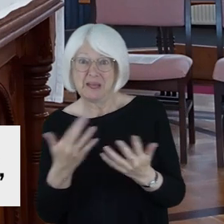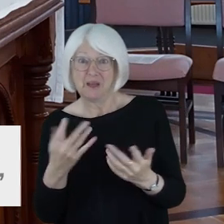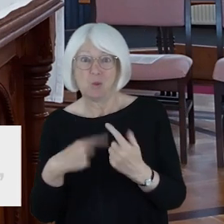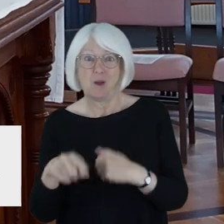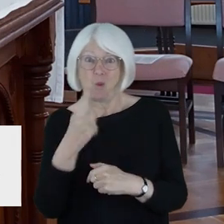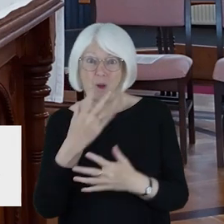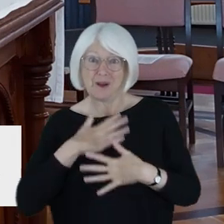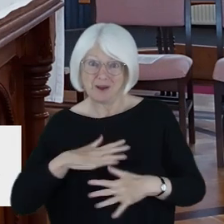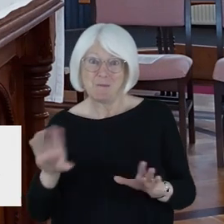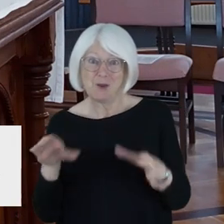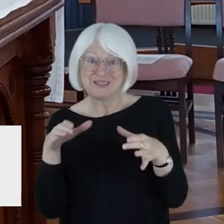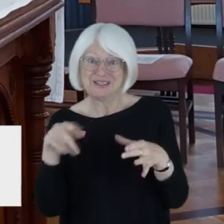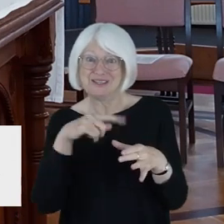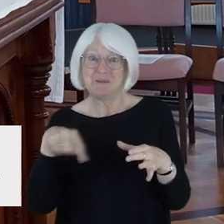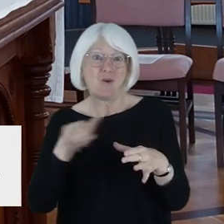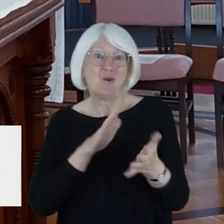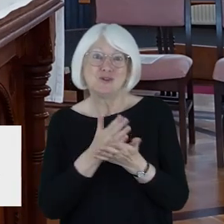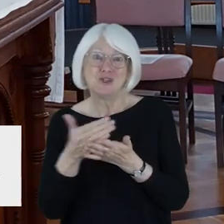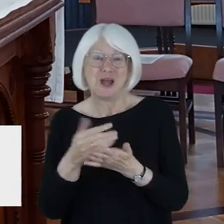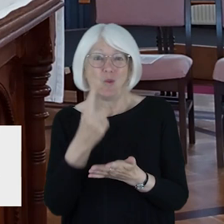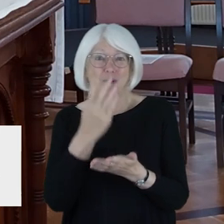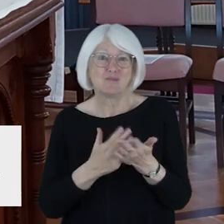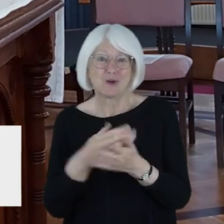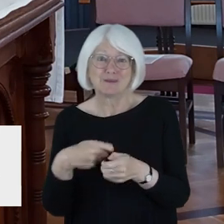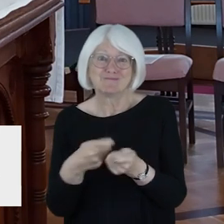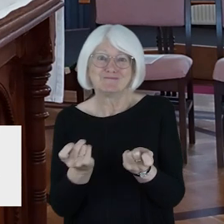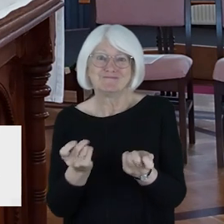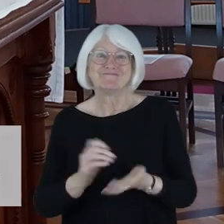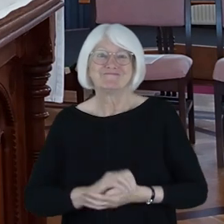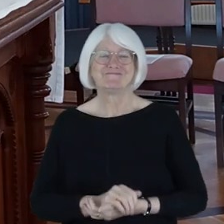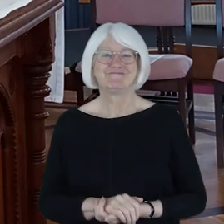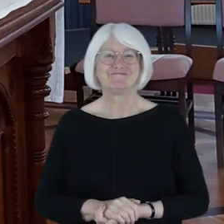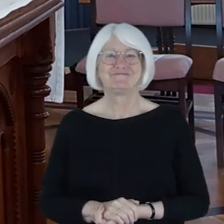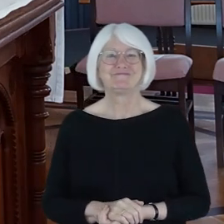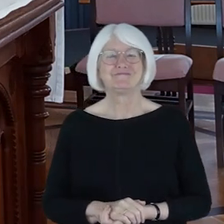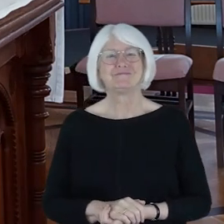body, because we all share in one bread.